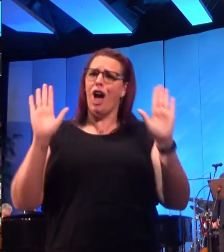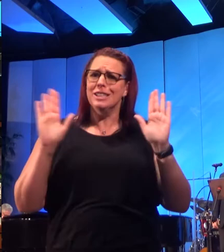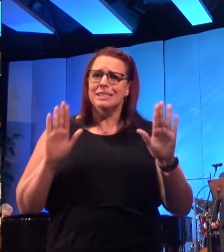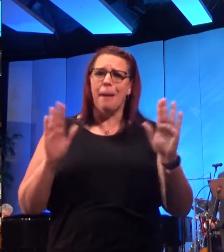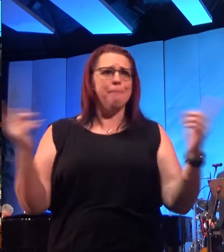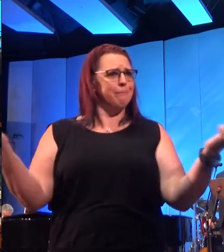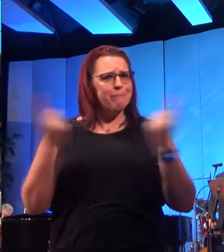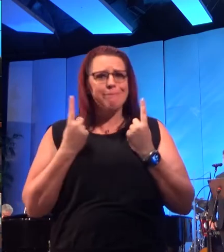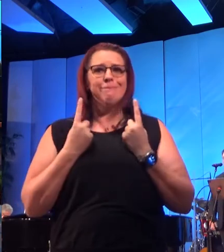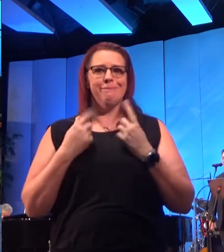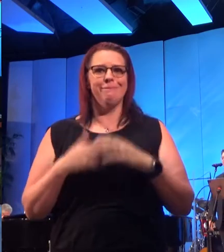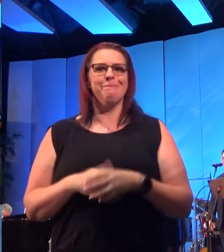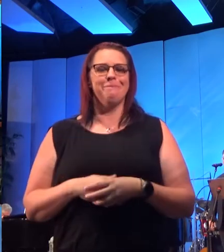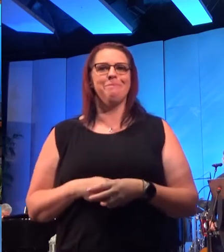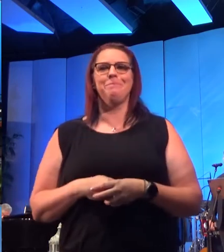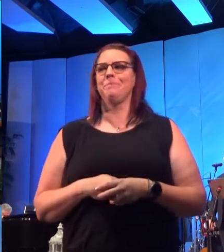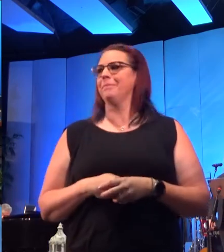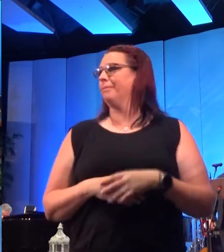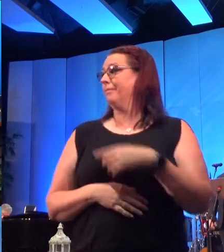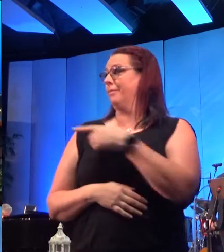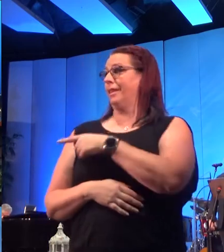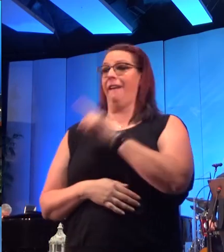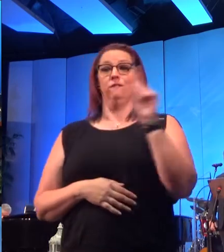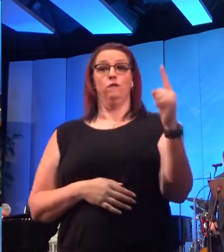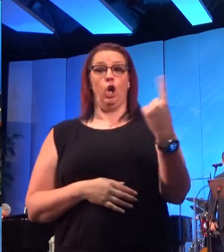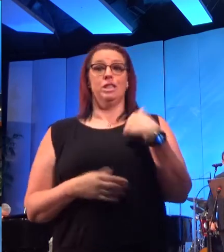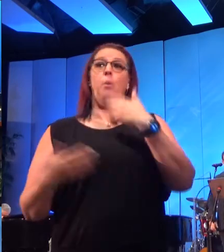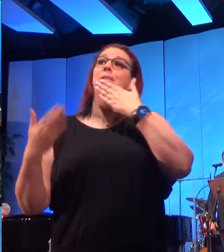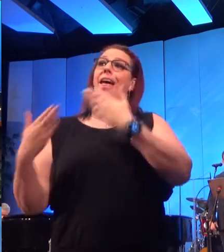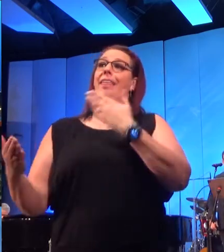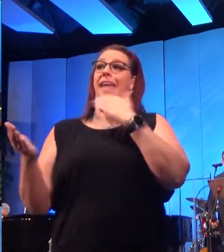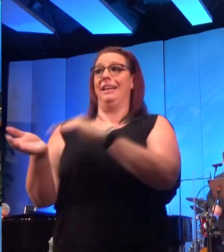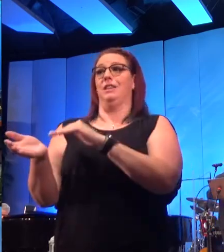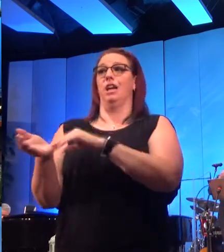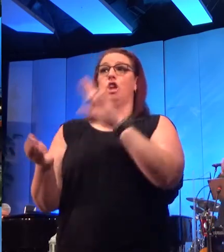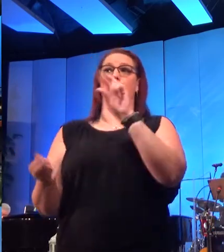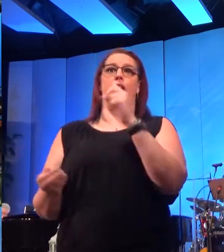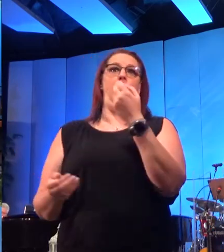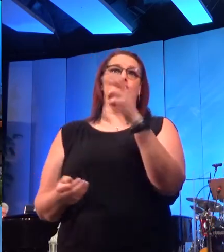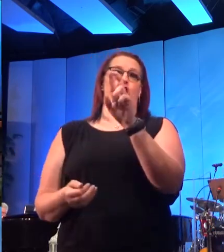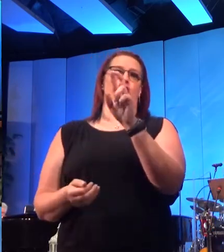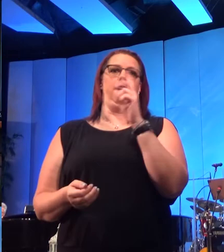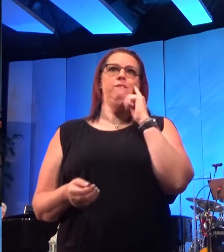that. First, I want to thank Dr. Roger for stepping in today.